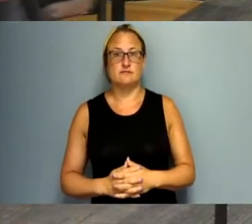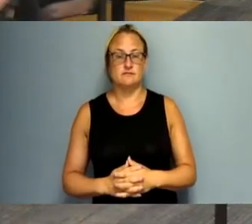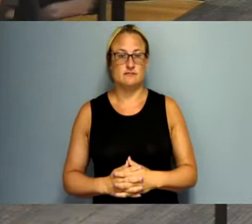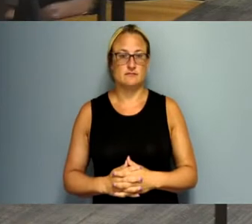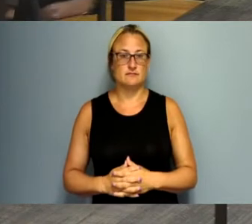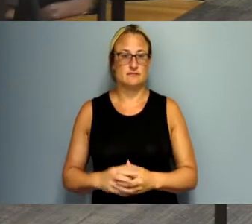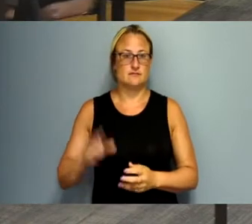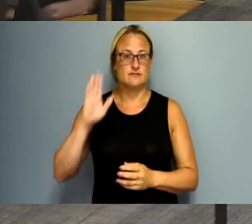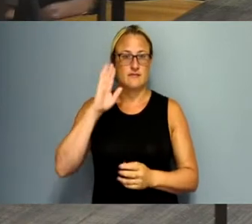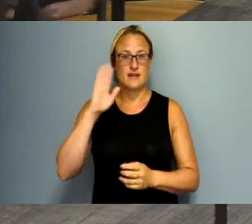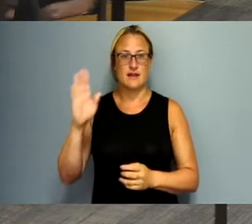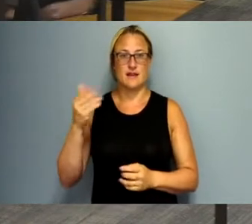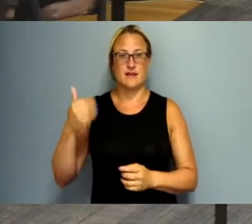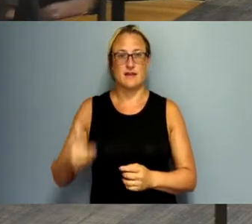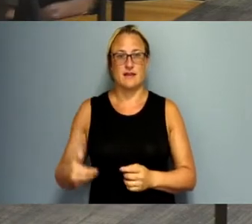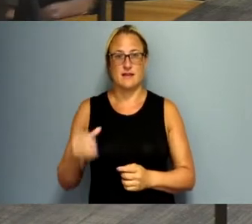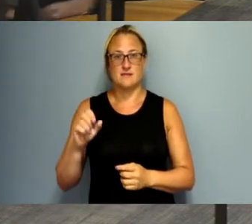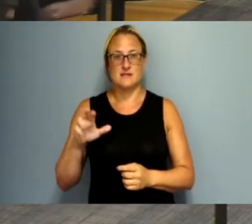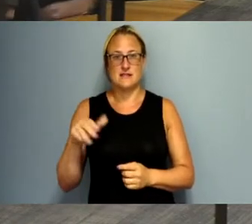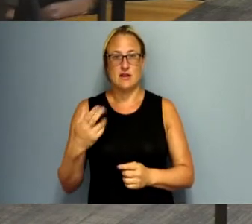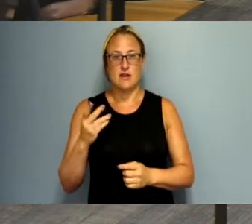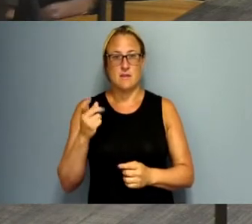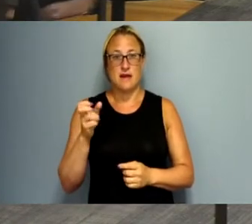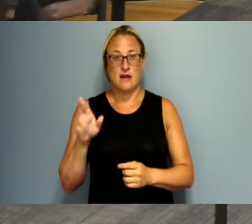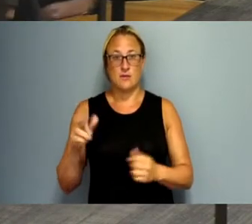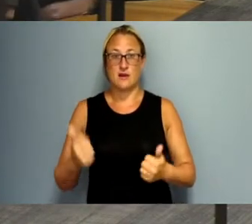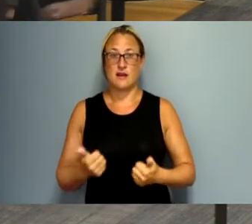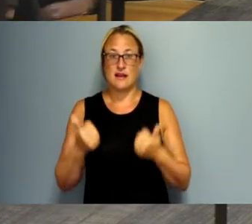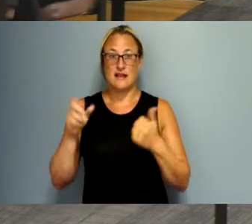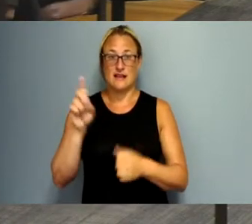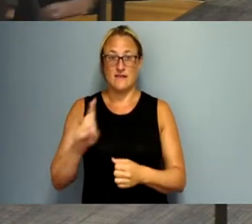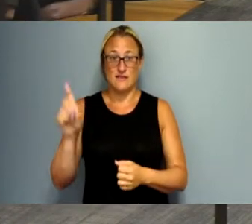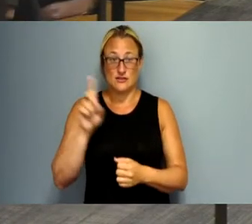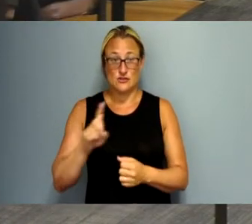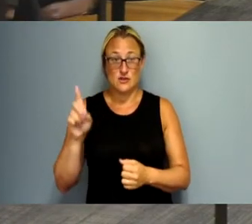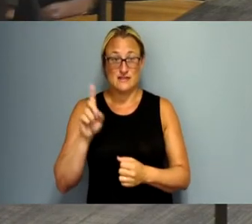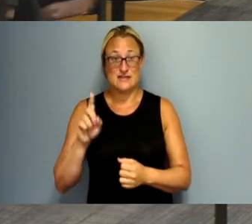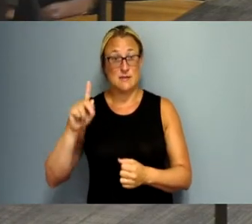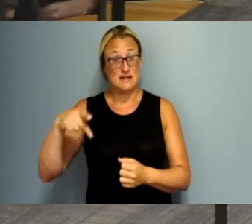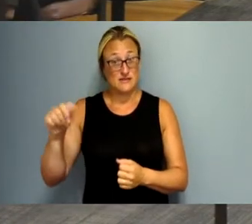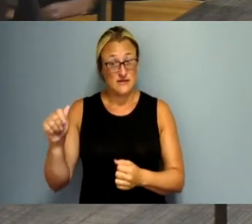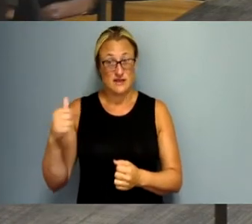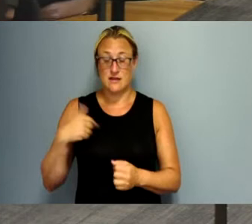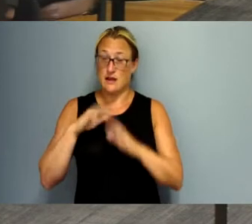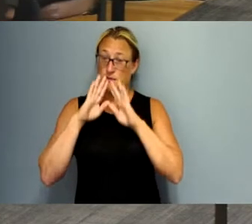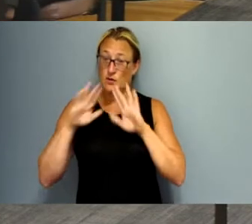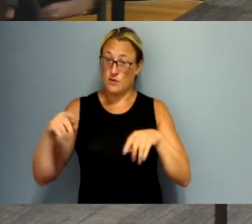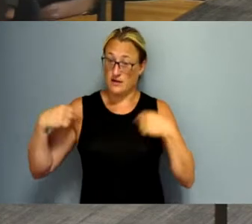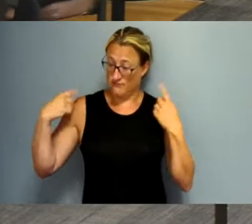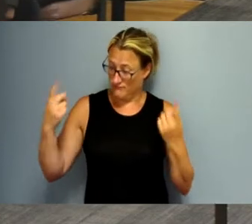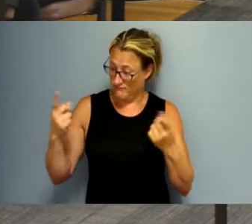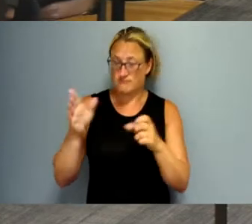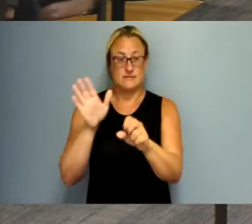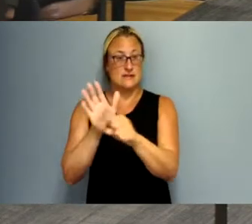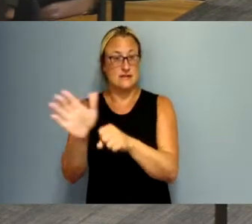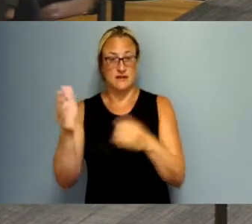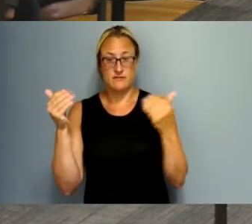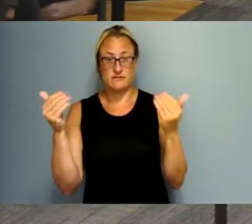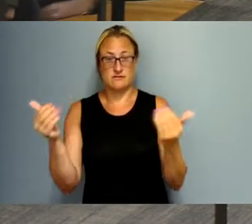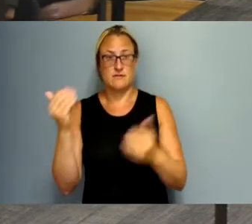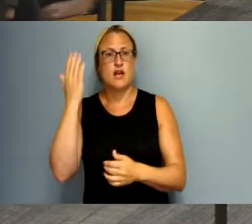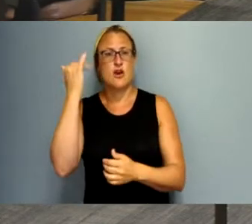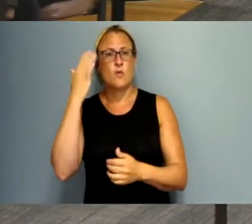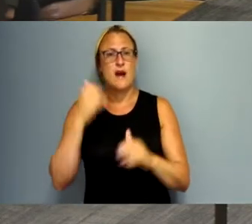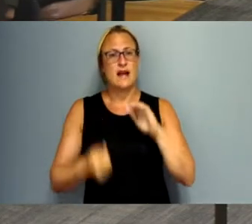Hi, my name is Sarah Bauer. I live in Doylestown, Pennsylvania. I've been silent too long. I'd really like to know why you are hiding emails from a